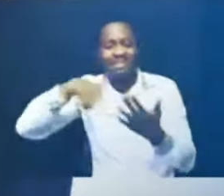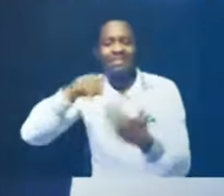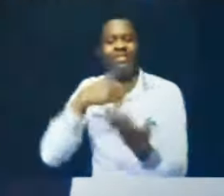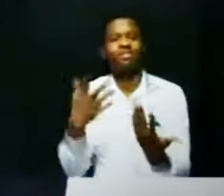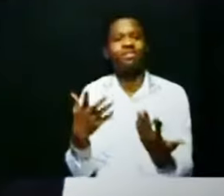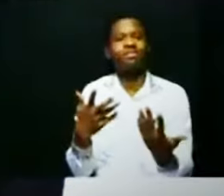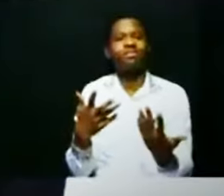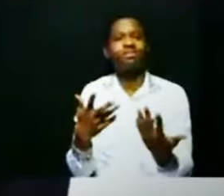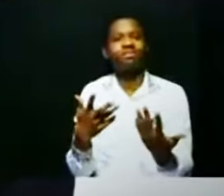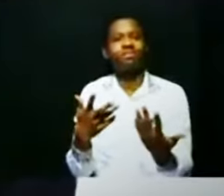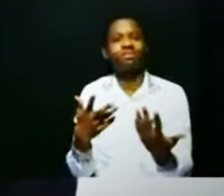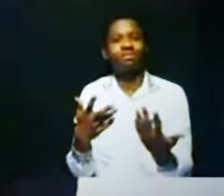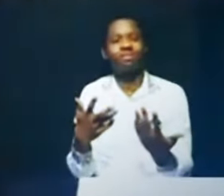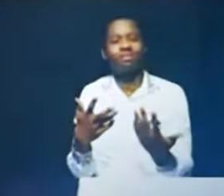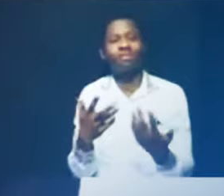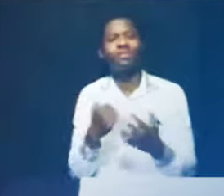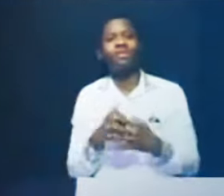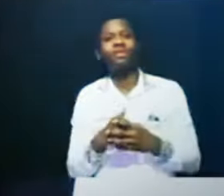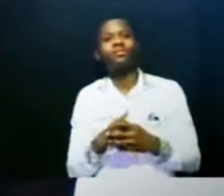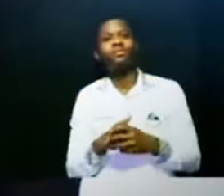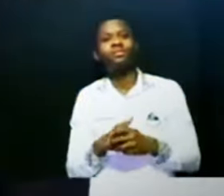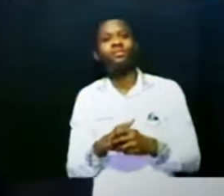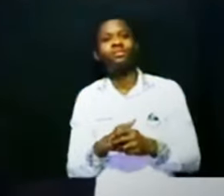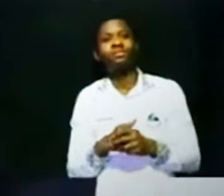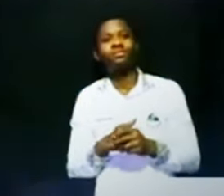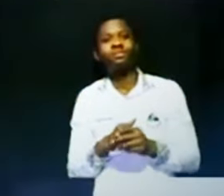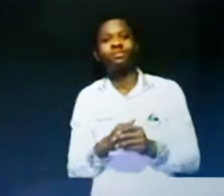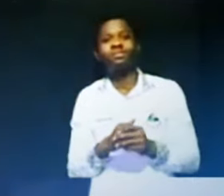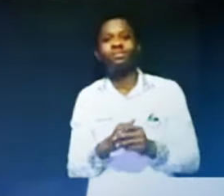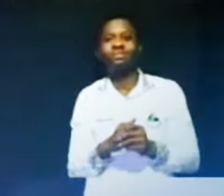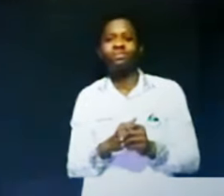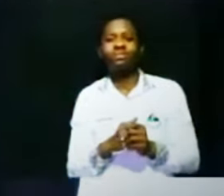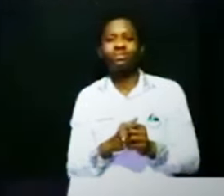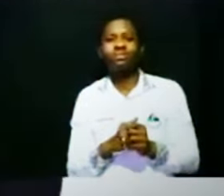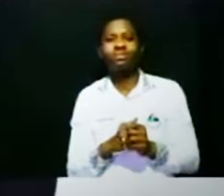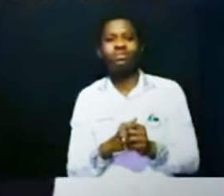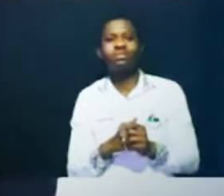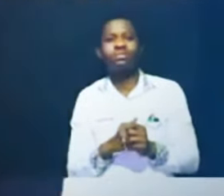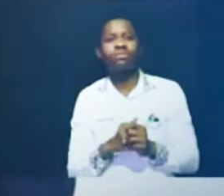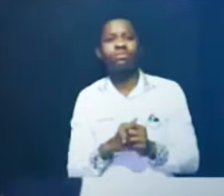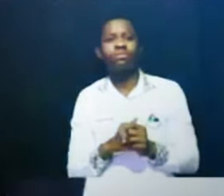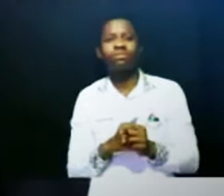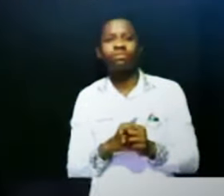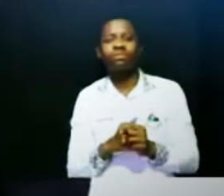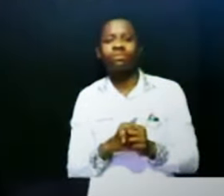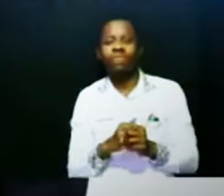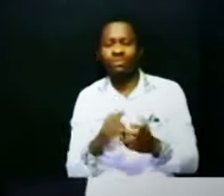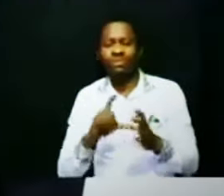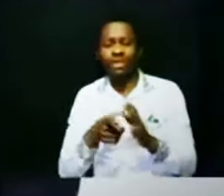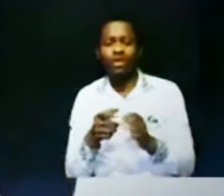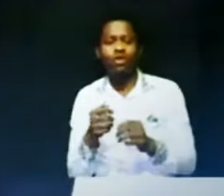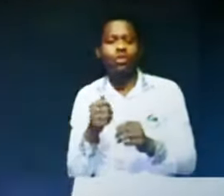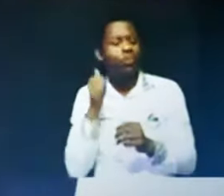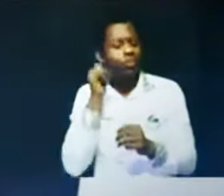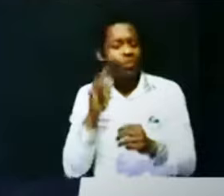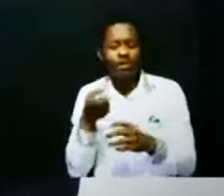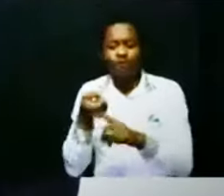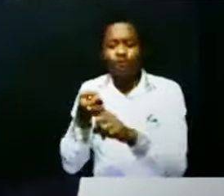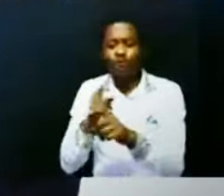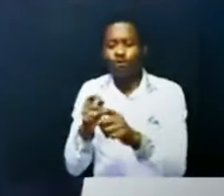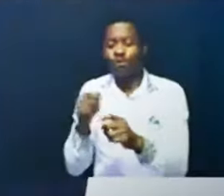lyres. Na worry about David resign every Philistine akum no no abano ema